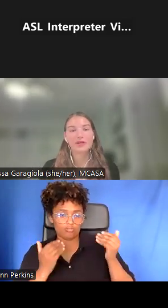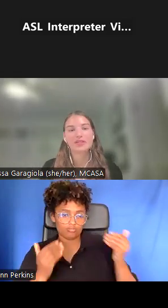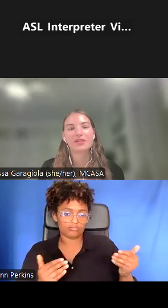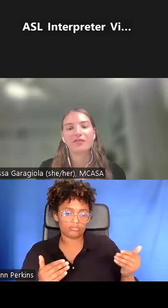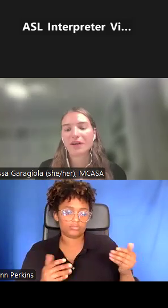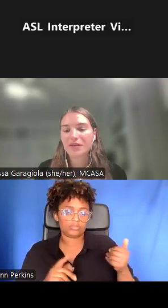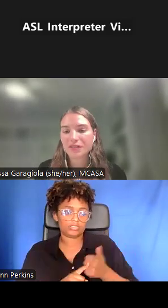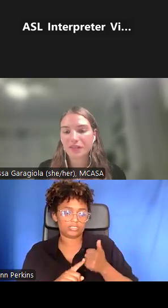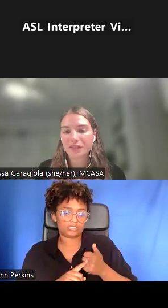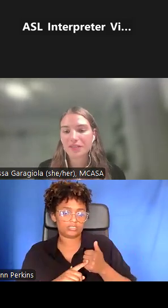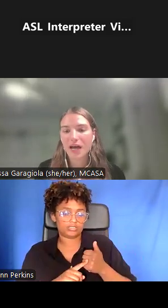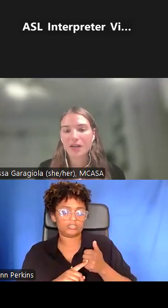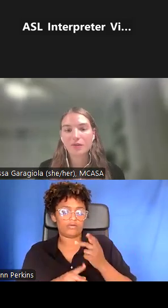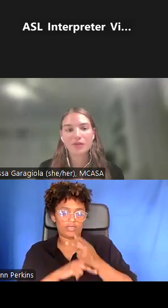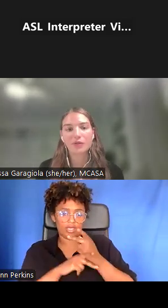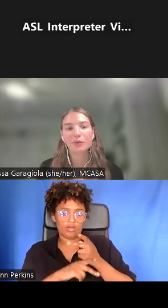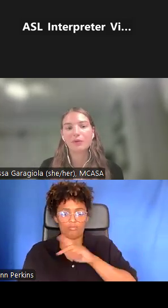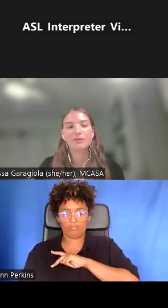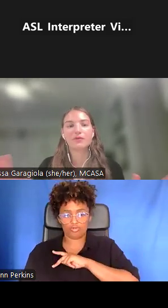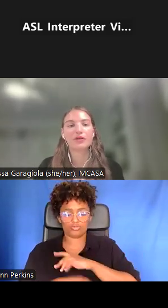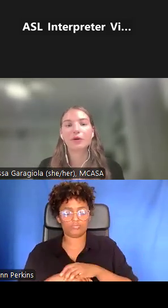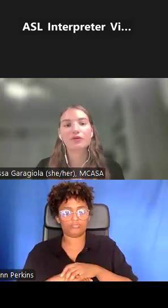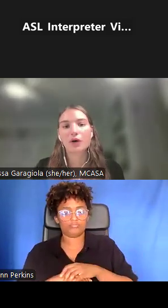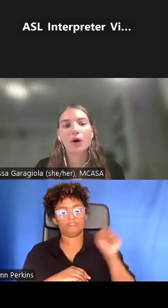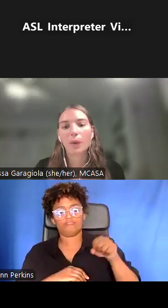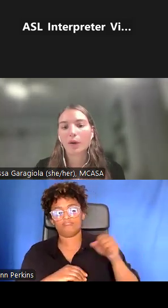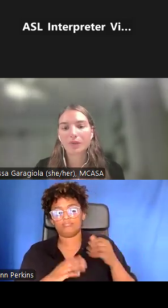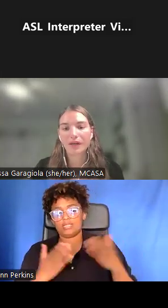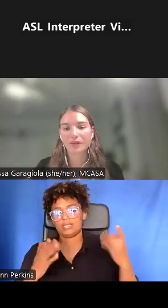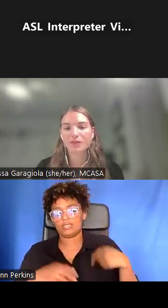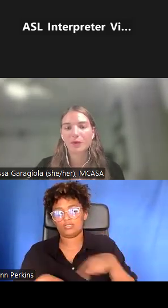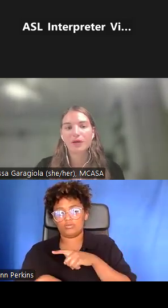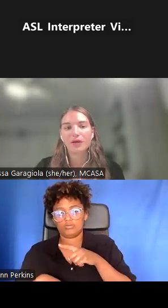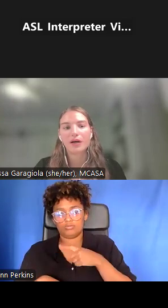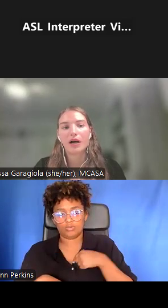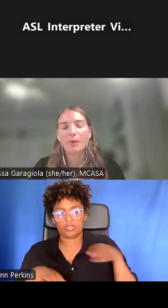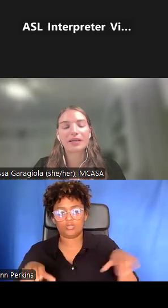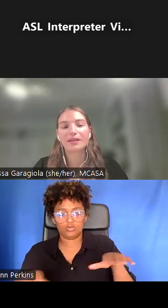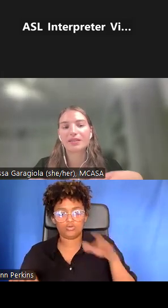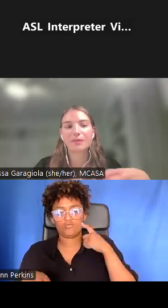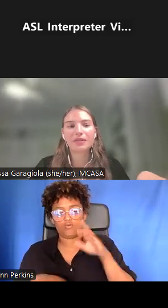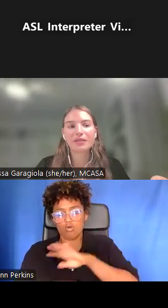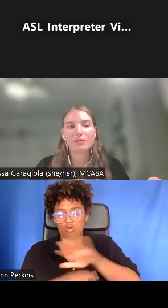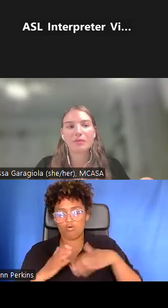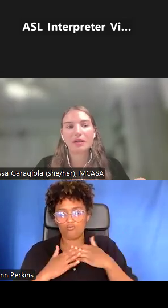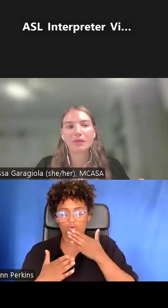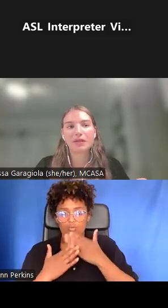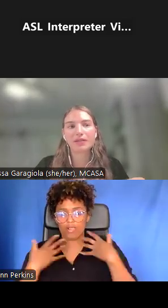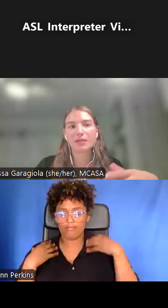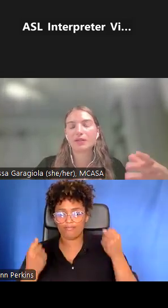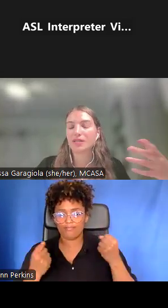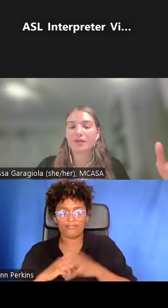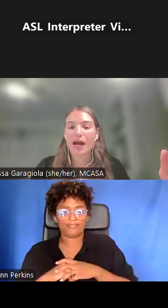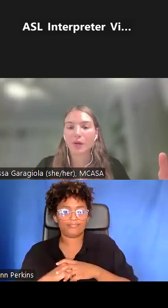So personal self-care, these are things that you do for your overall well-being. So, and again, some of these may